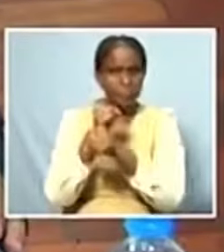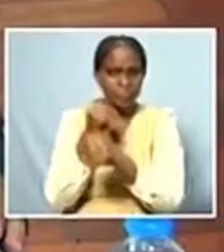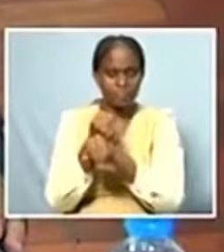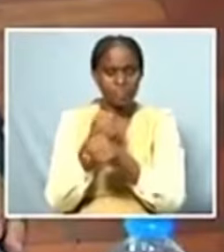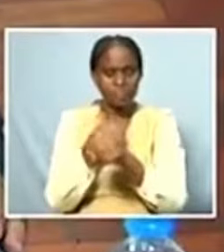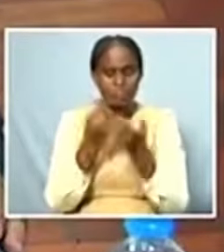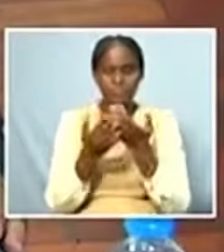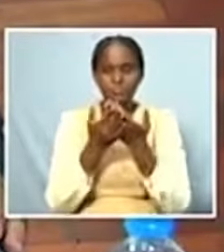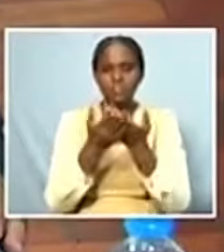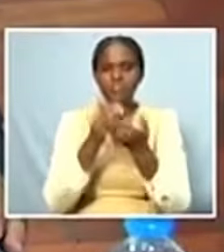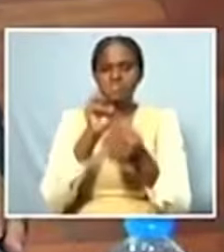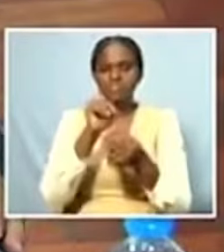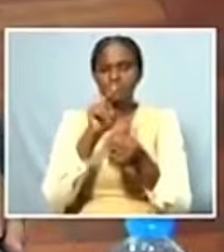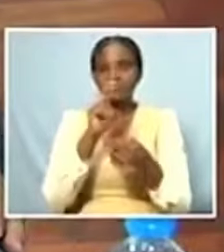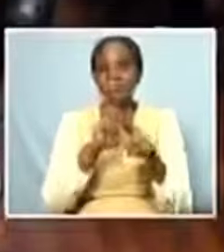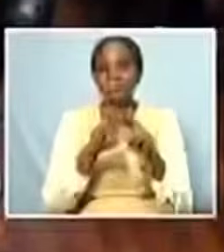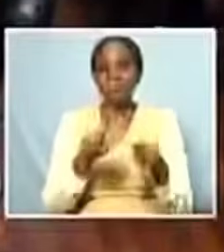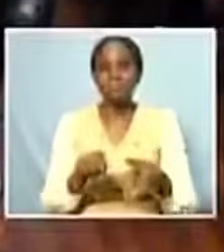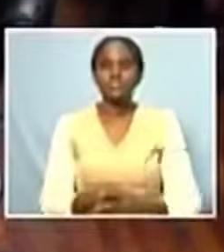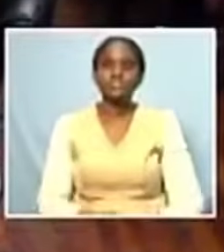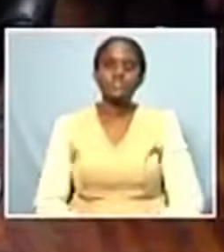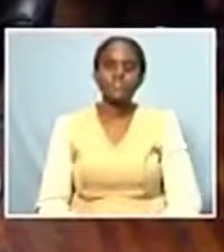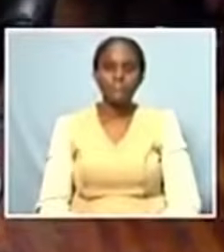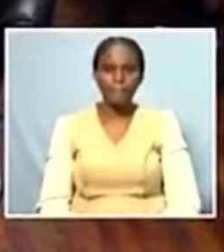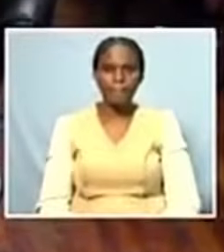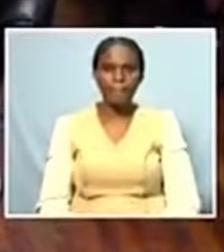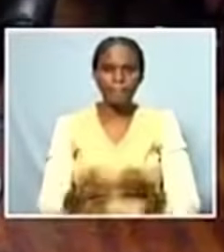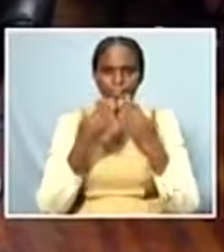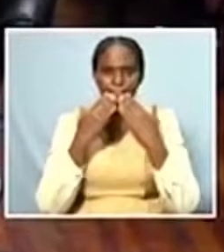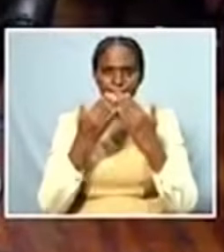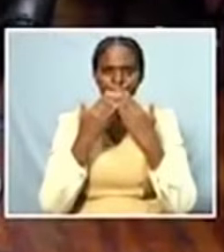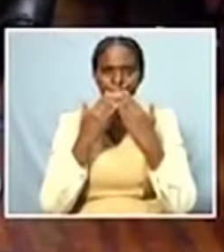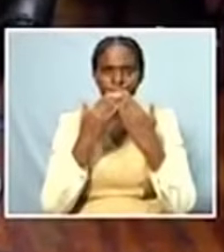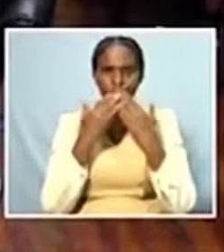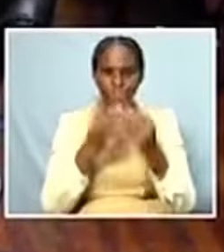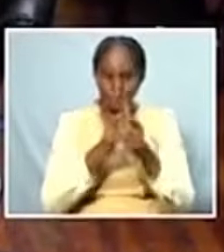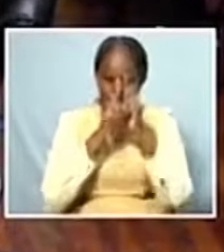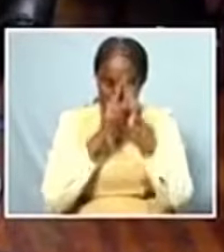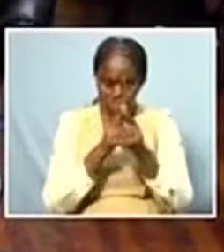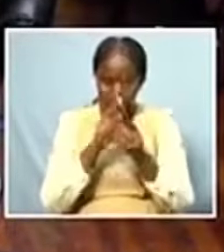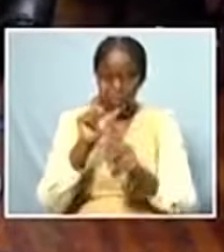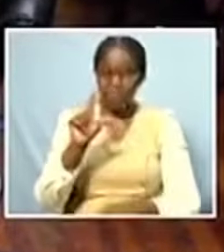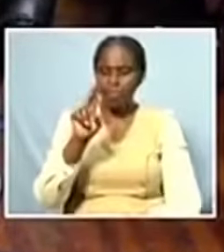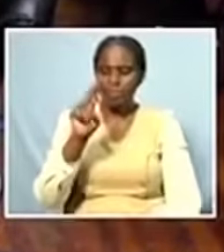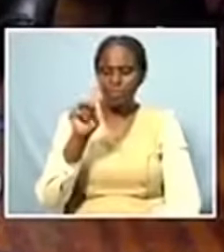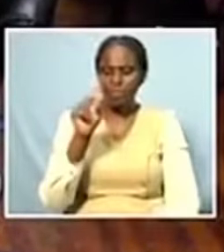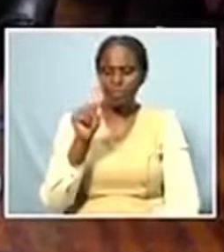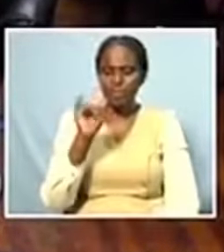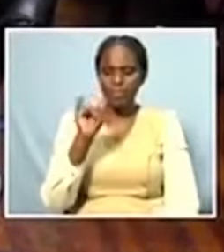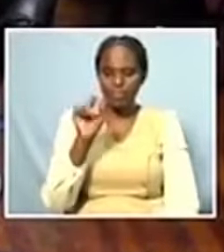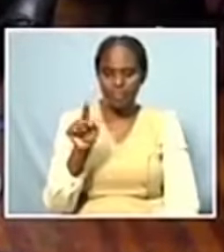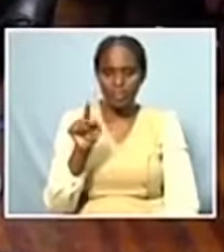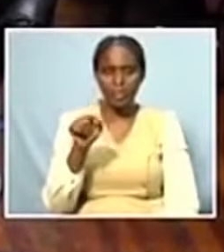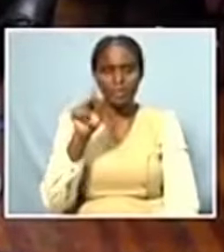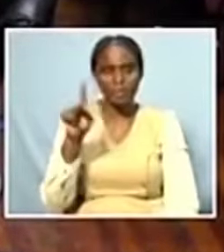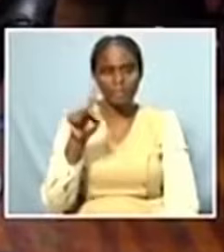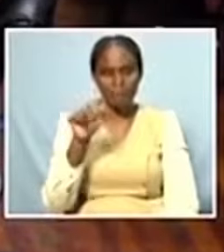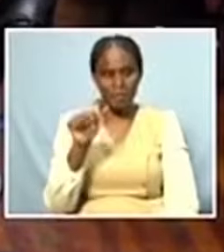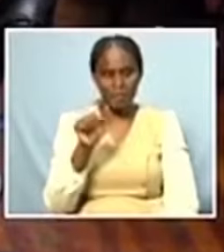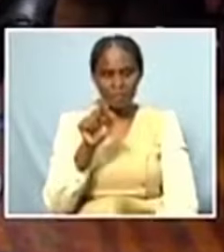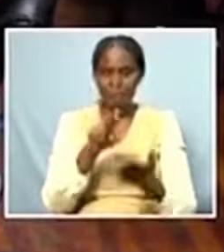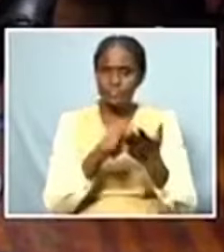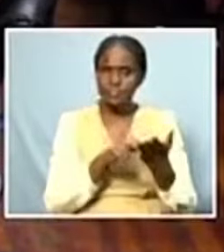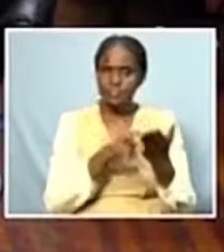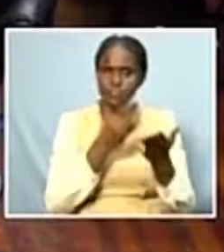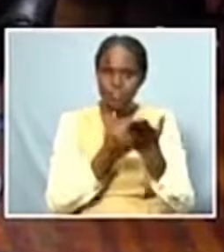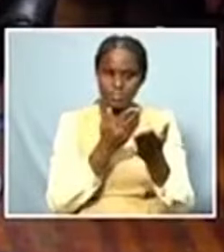I submit to Mr. Chairman. Thank you, Honorable Mai. PS. The status